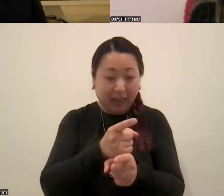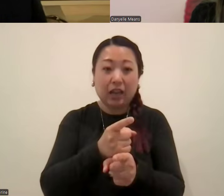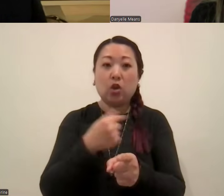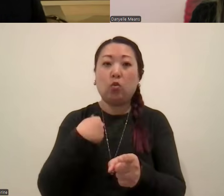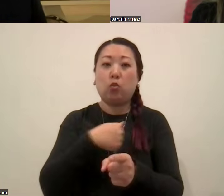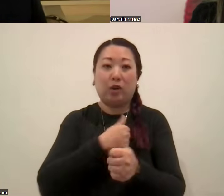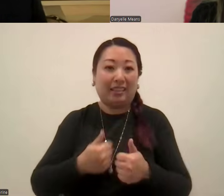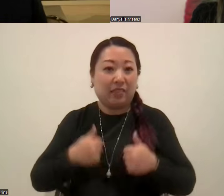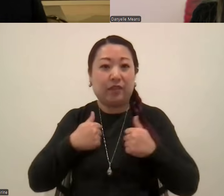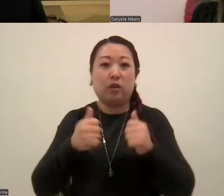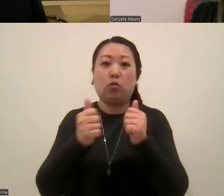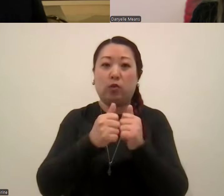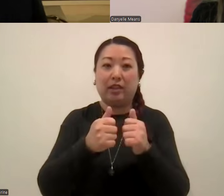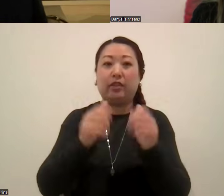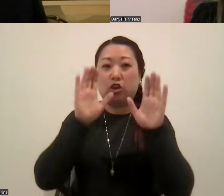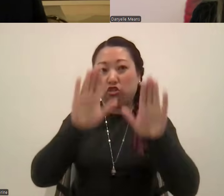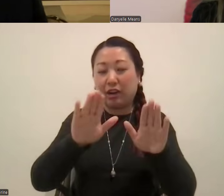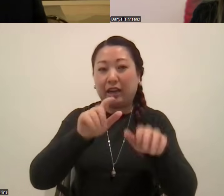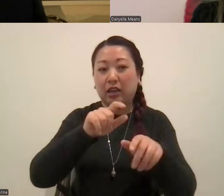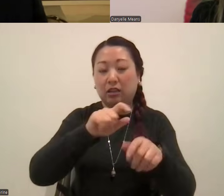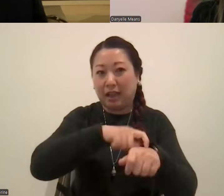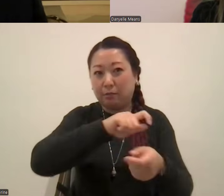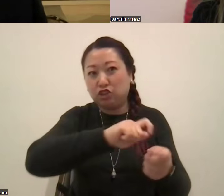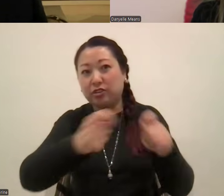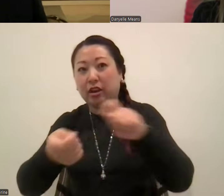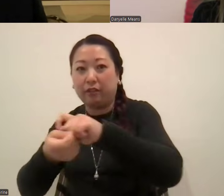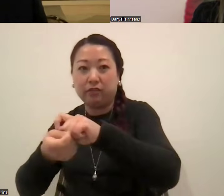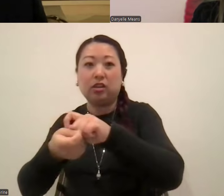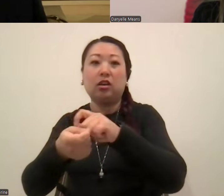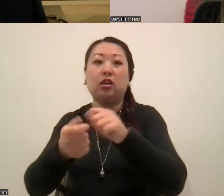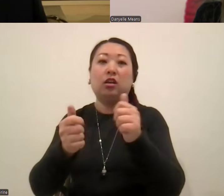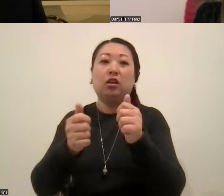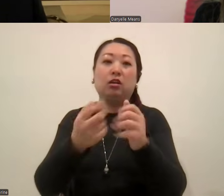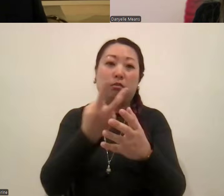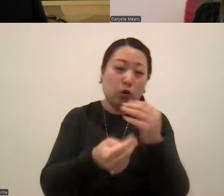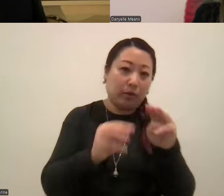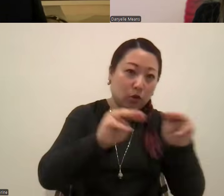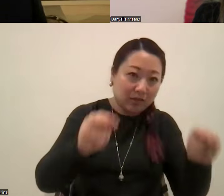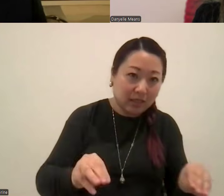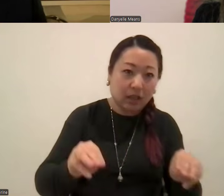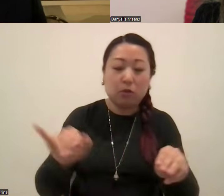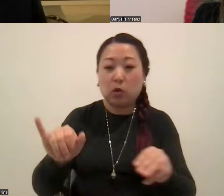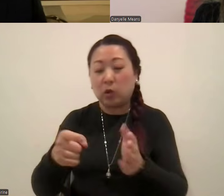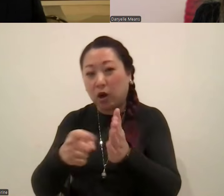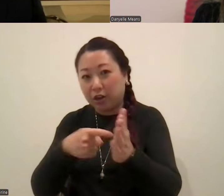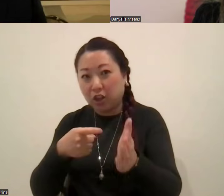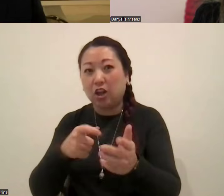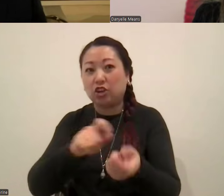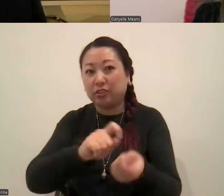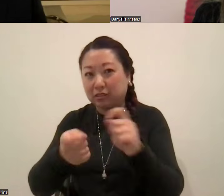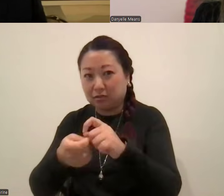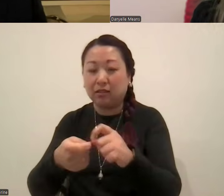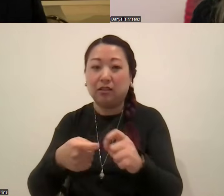both in museums and in archaeology. And with leaders like you, Danielle, I feel very confident about what this future will